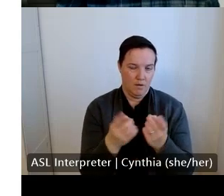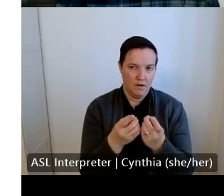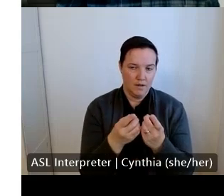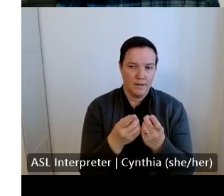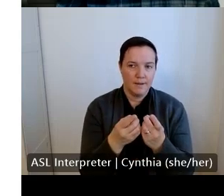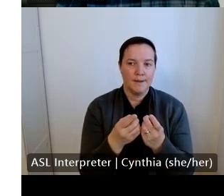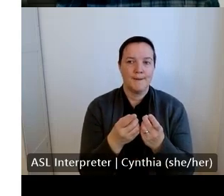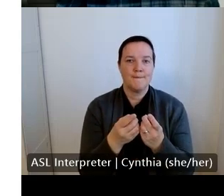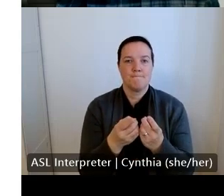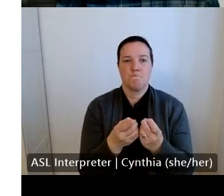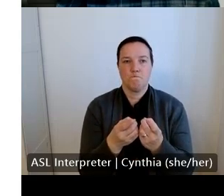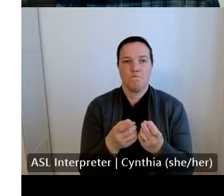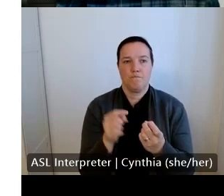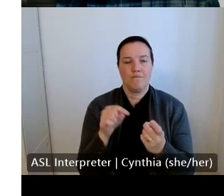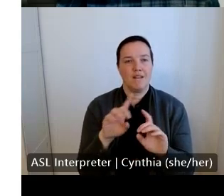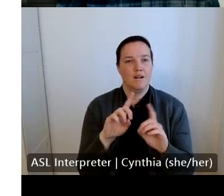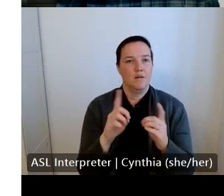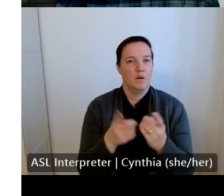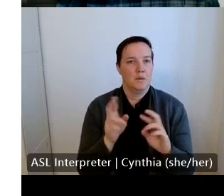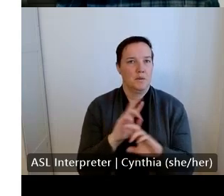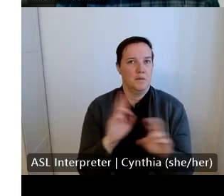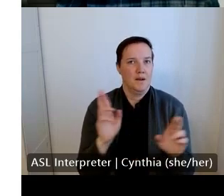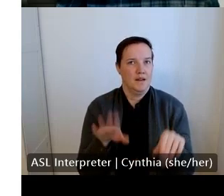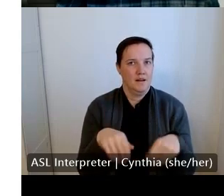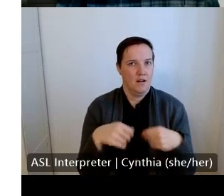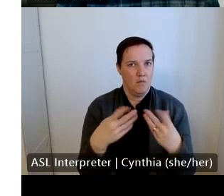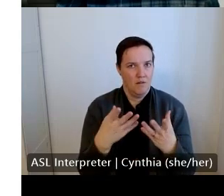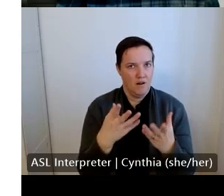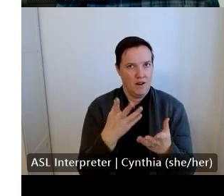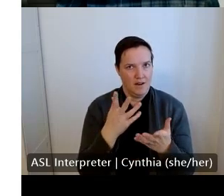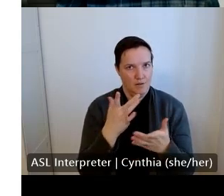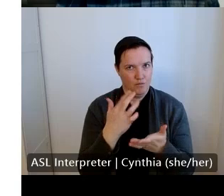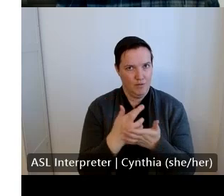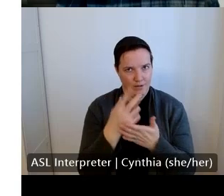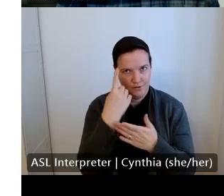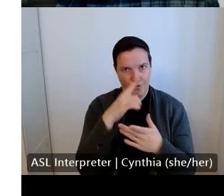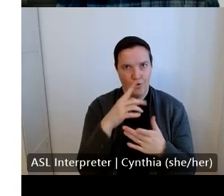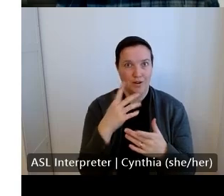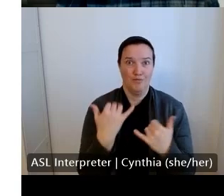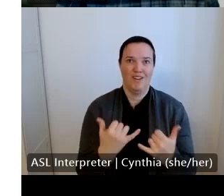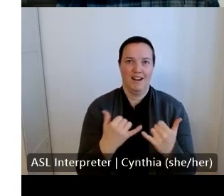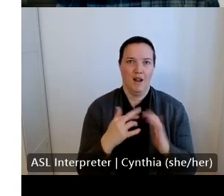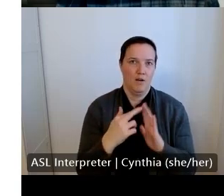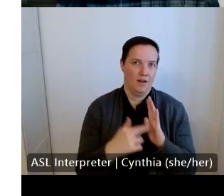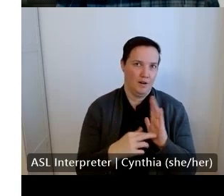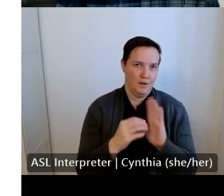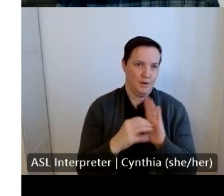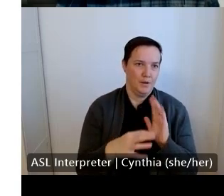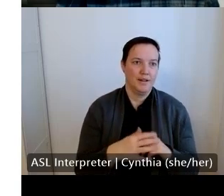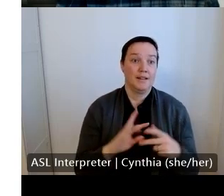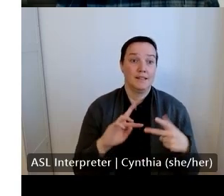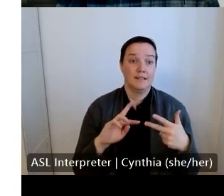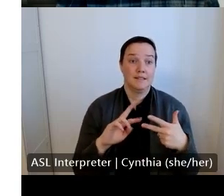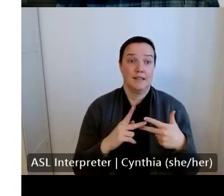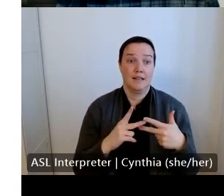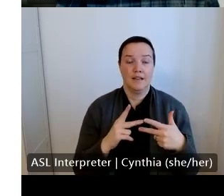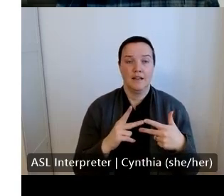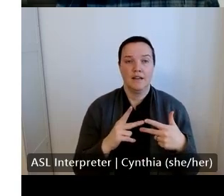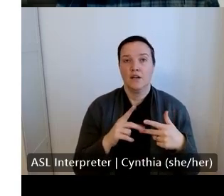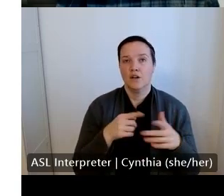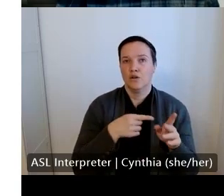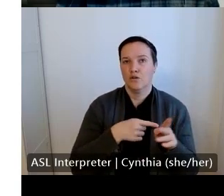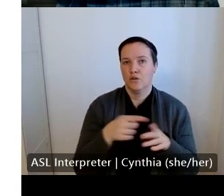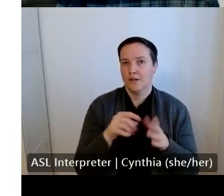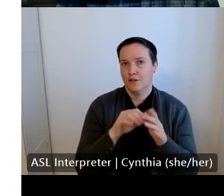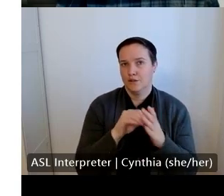is here to serve current students. The second one is the Career and Student